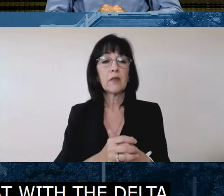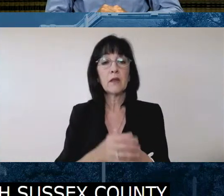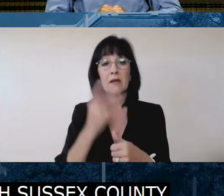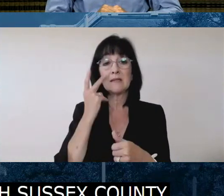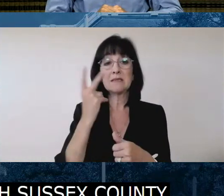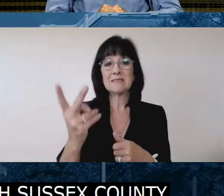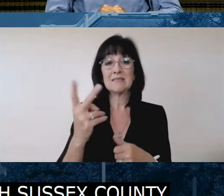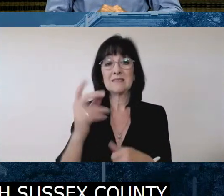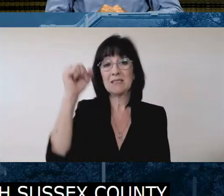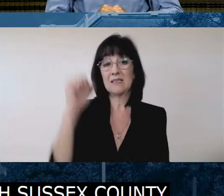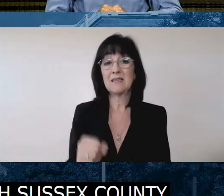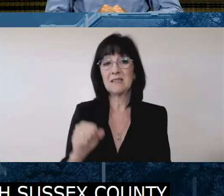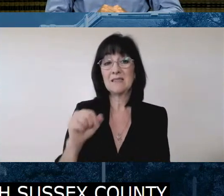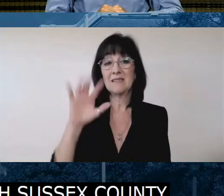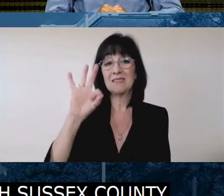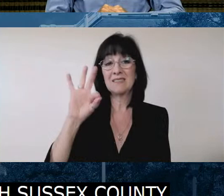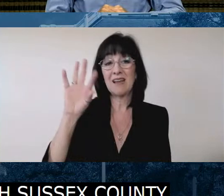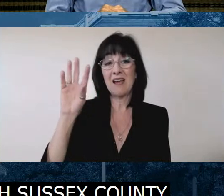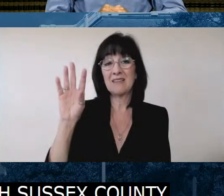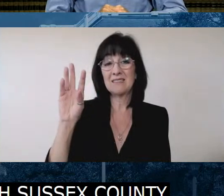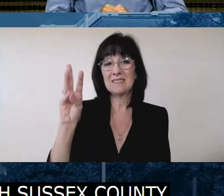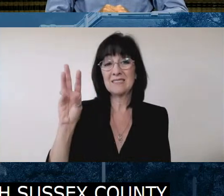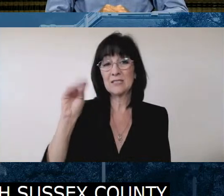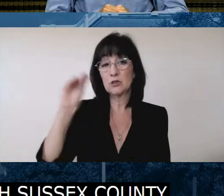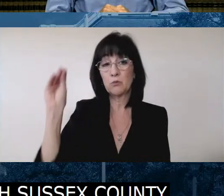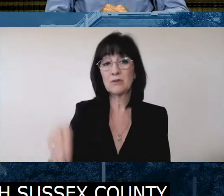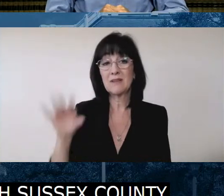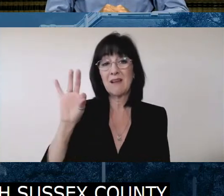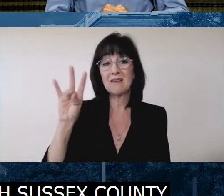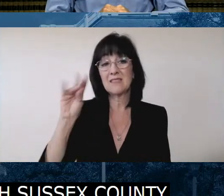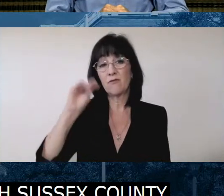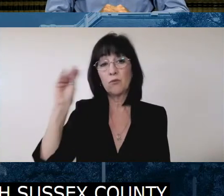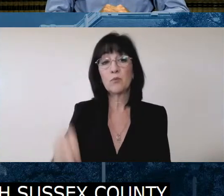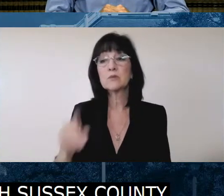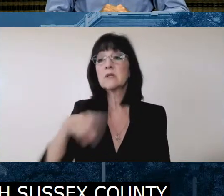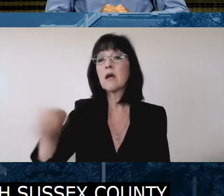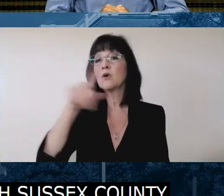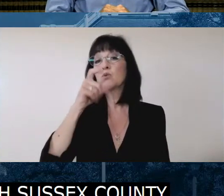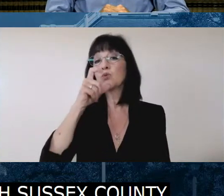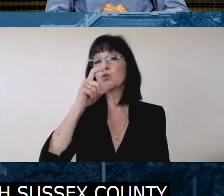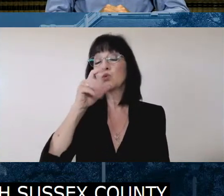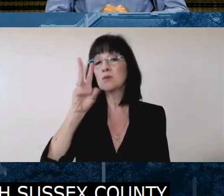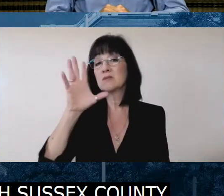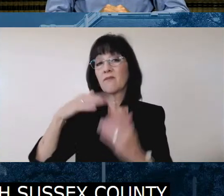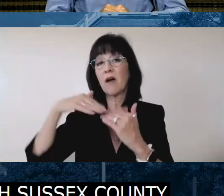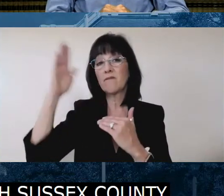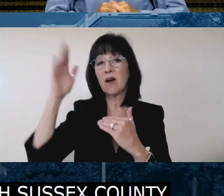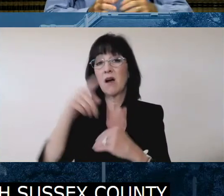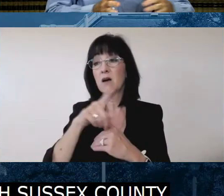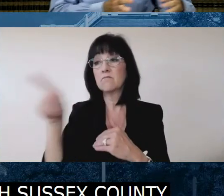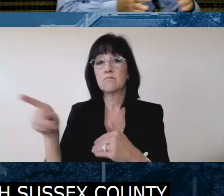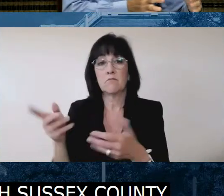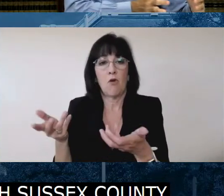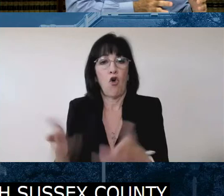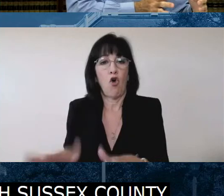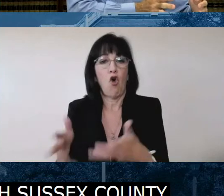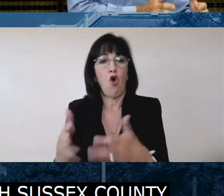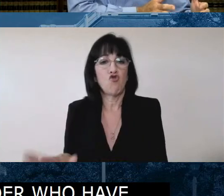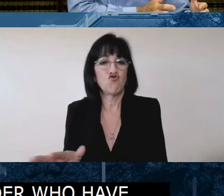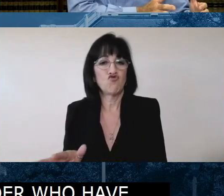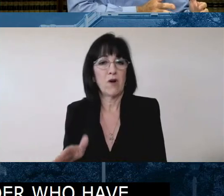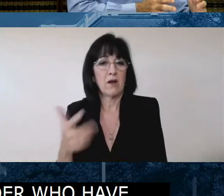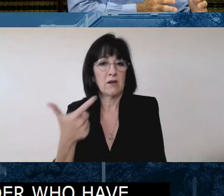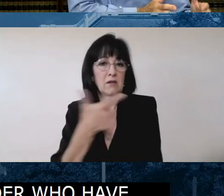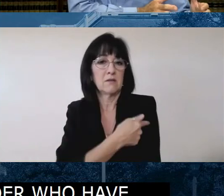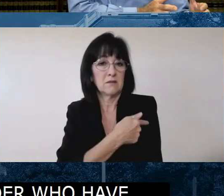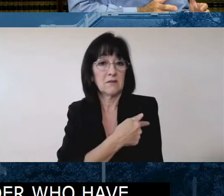97% of Sussex Countyans who are 65 and older who have received at least one dose. By the way, those